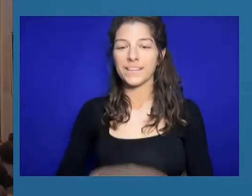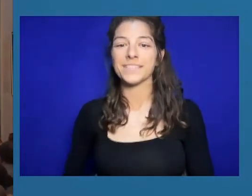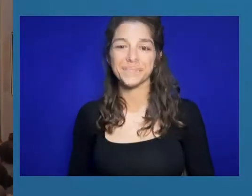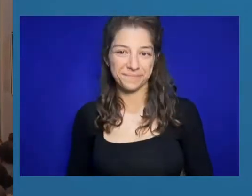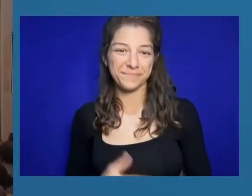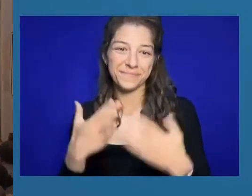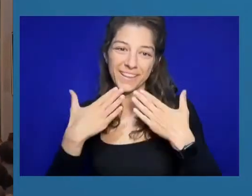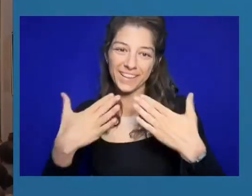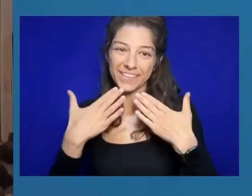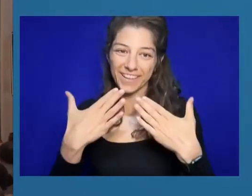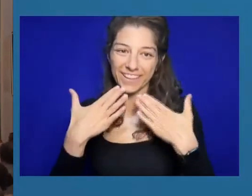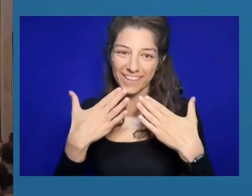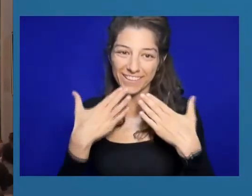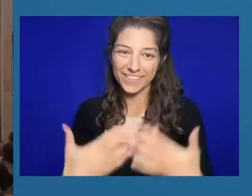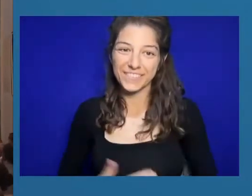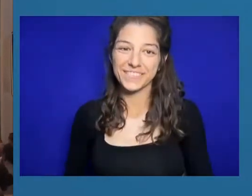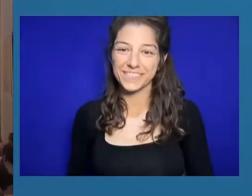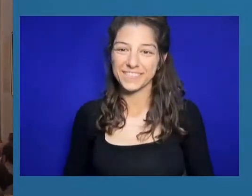Thank you. Thank you.